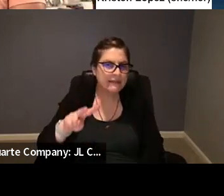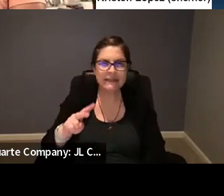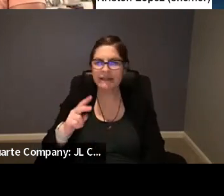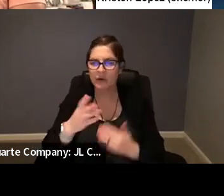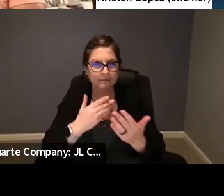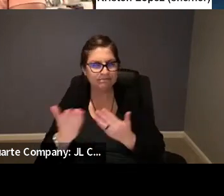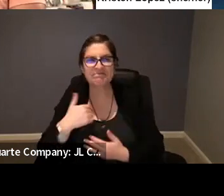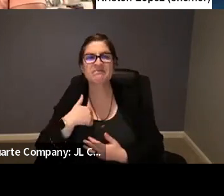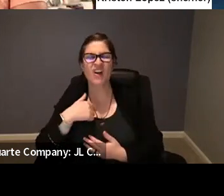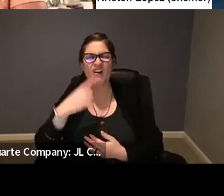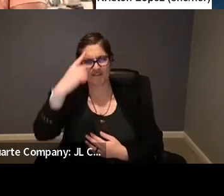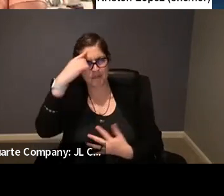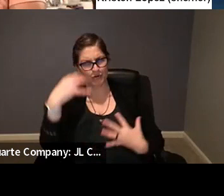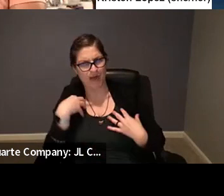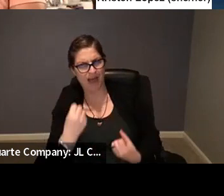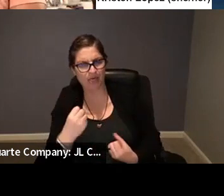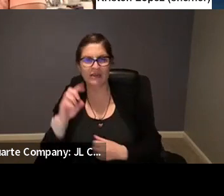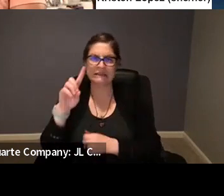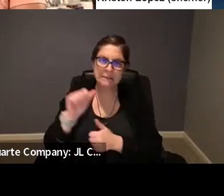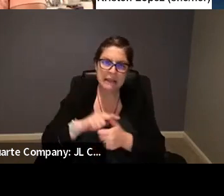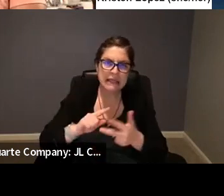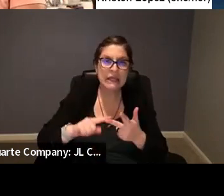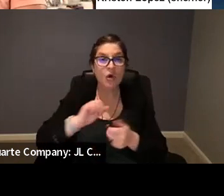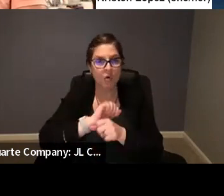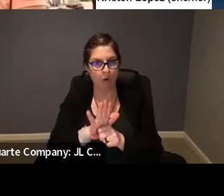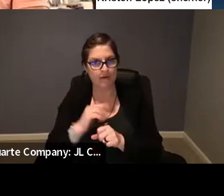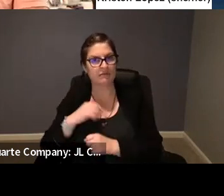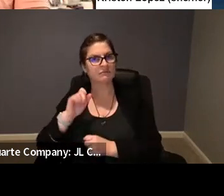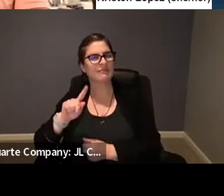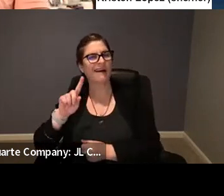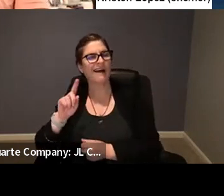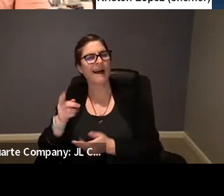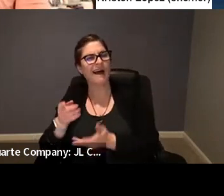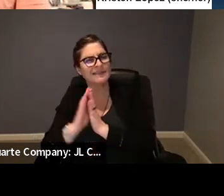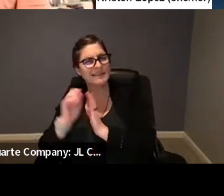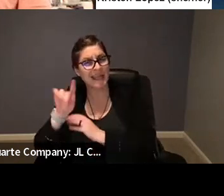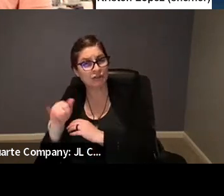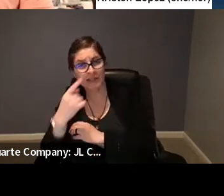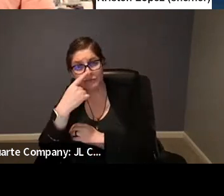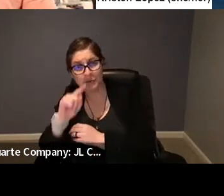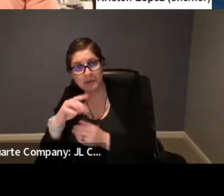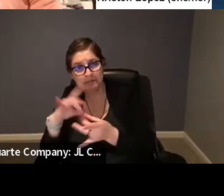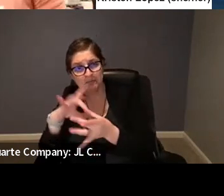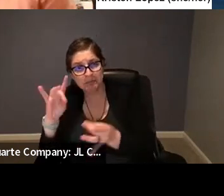and COVID. And I'll go back to AJ, if you would comment on that first.